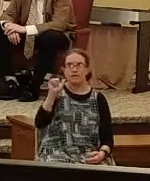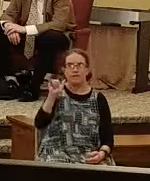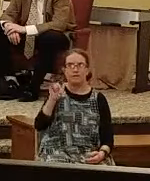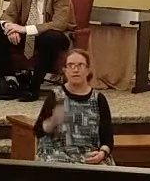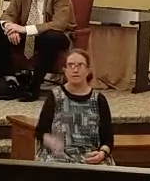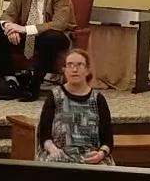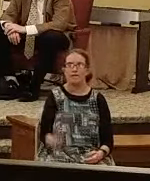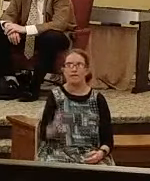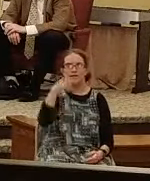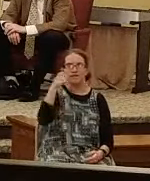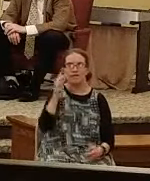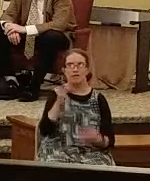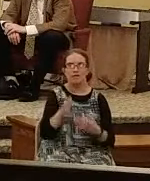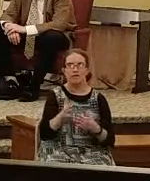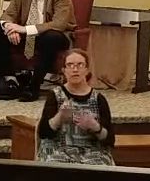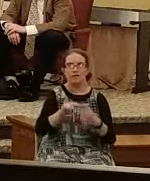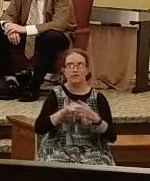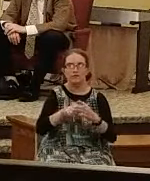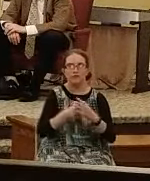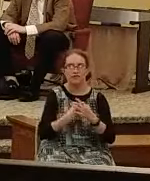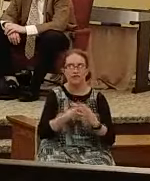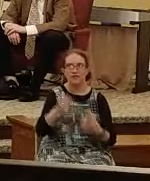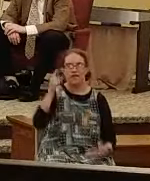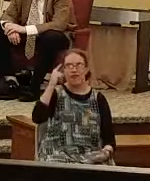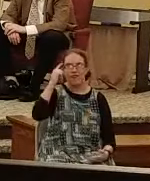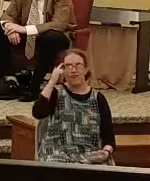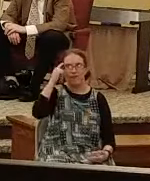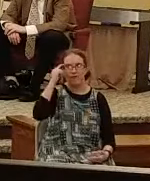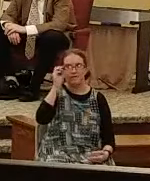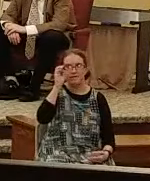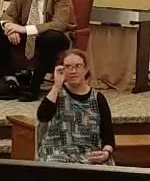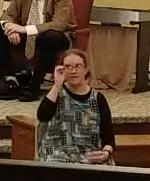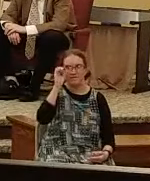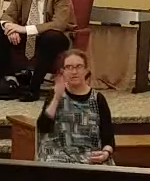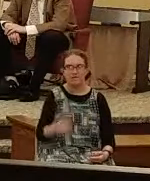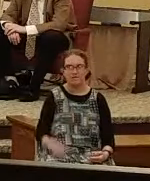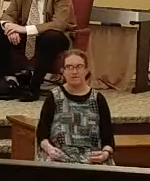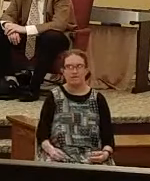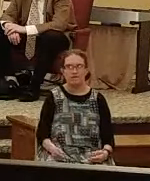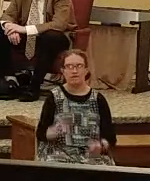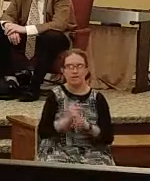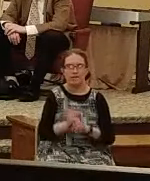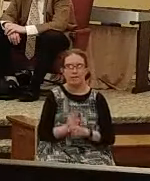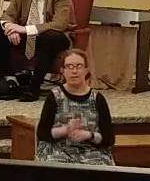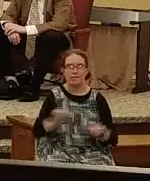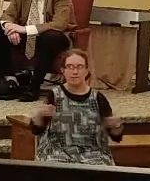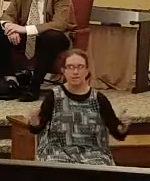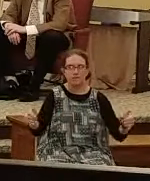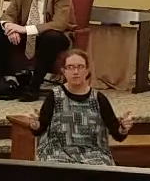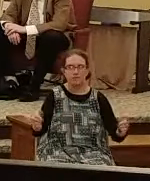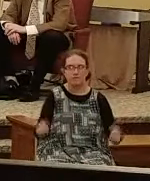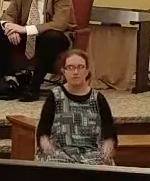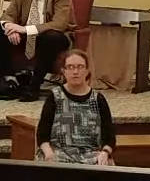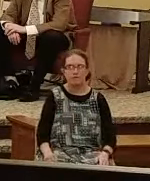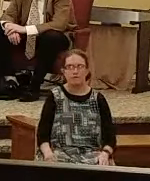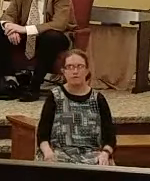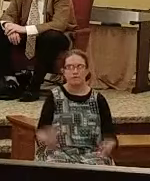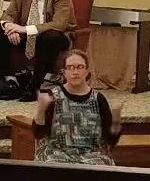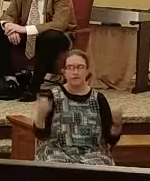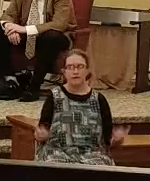he said it all started with just a thought. And he kept entertaining that thought.